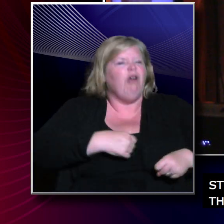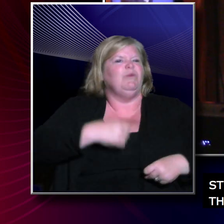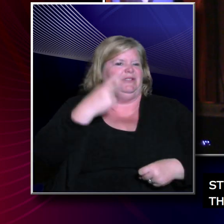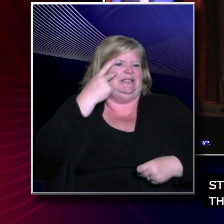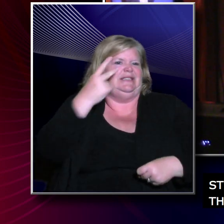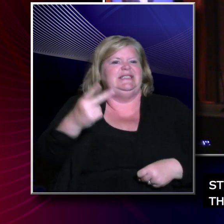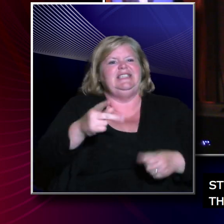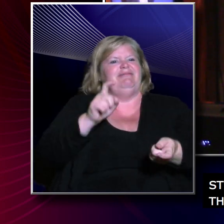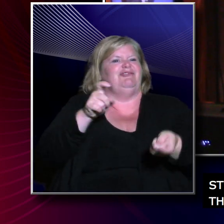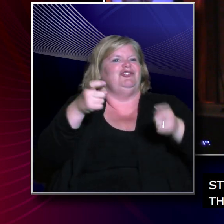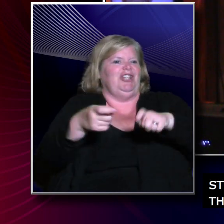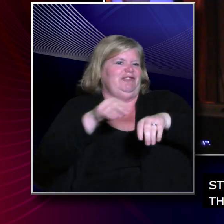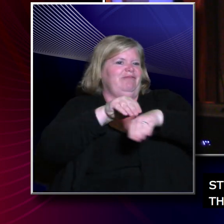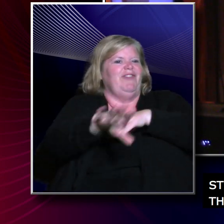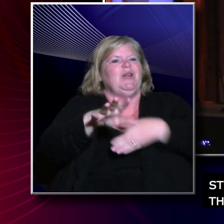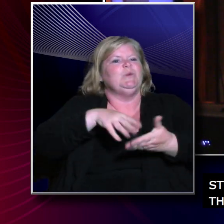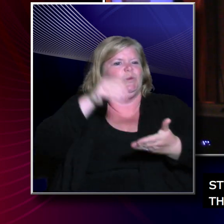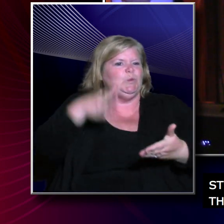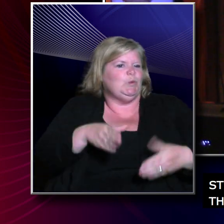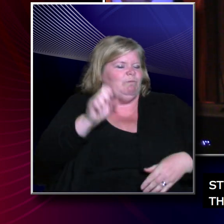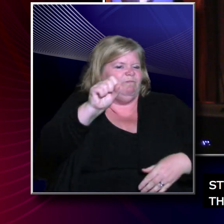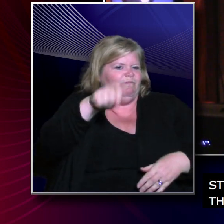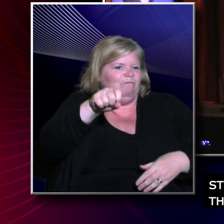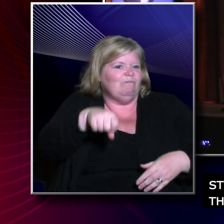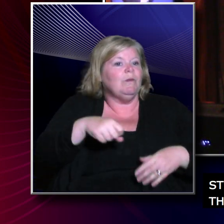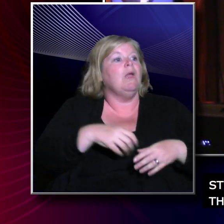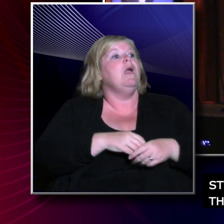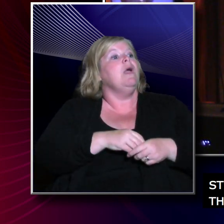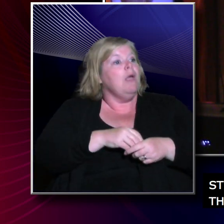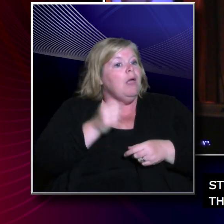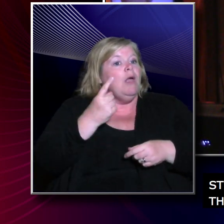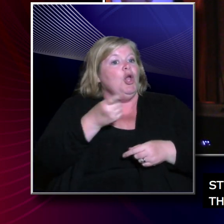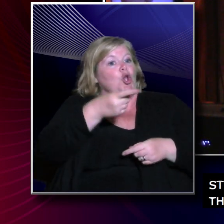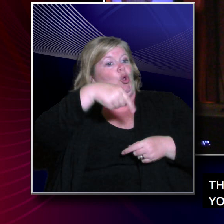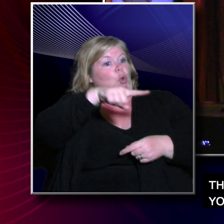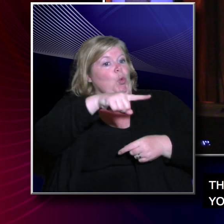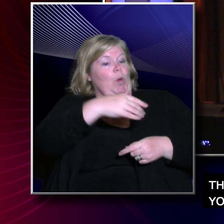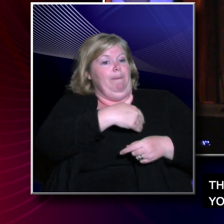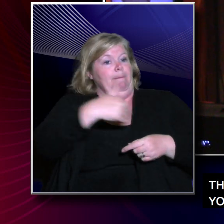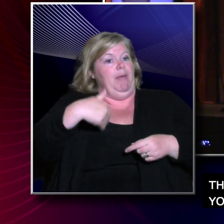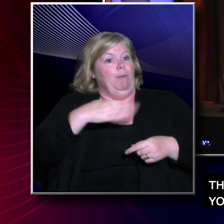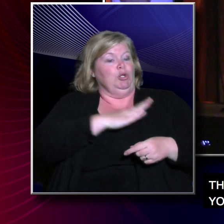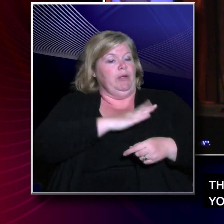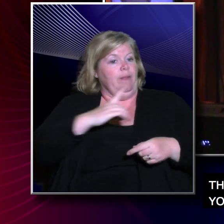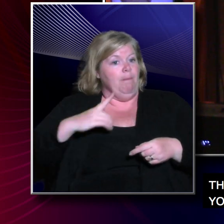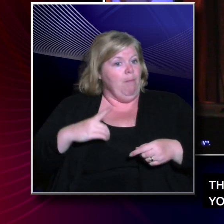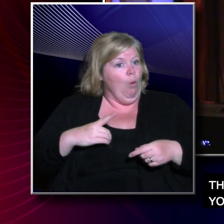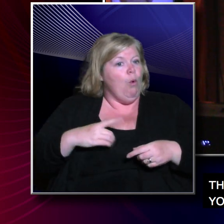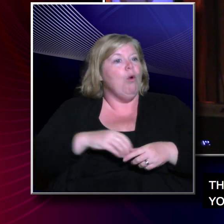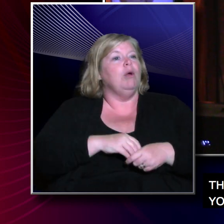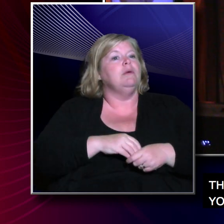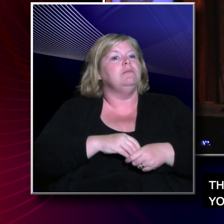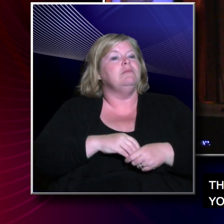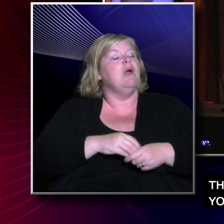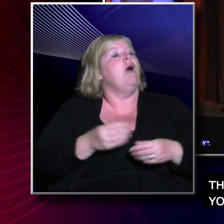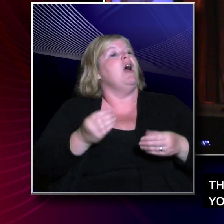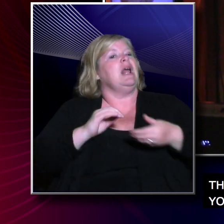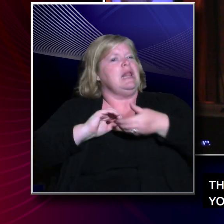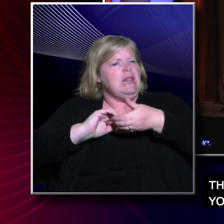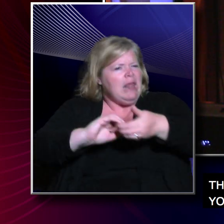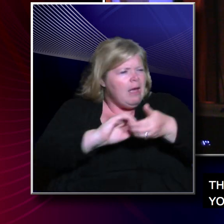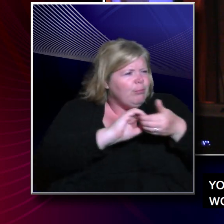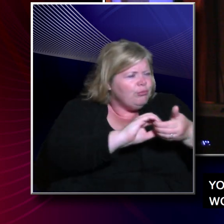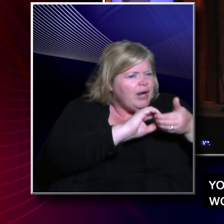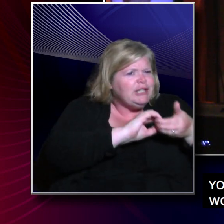So for you, as members of the board, in collaborating and working with